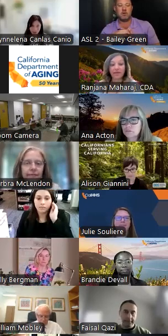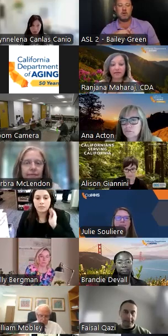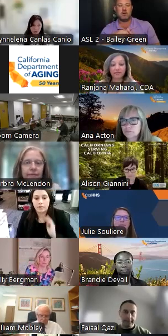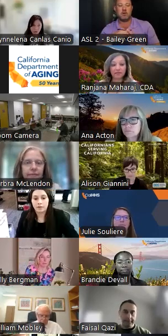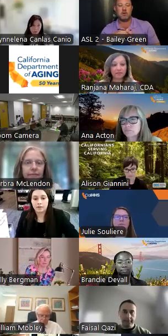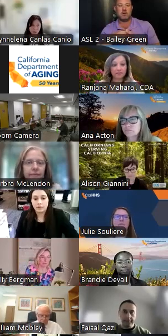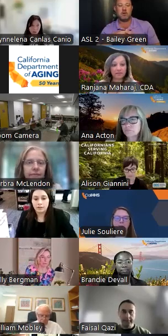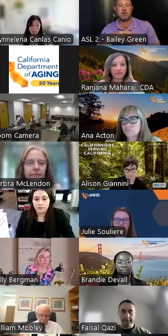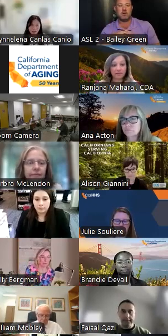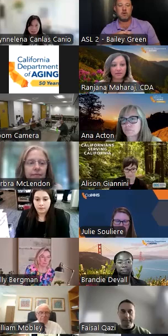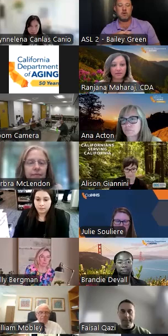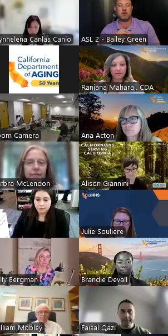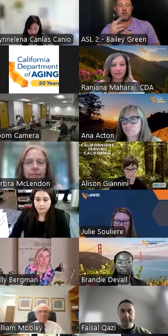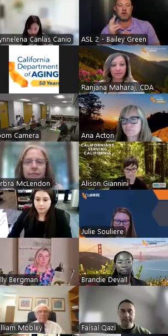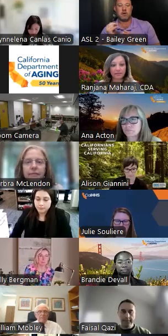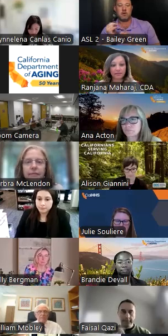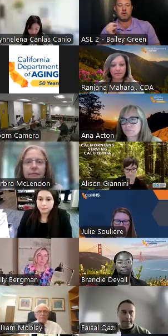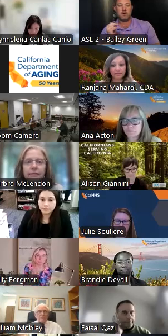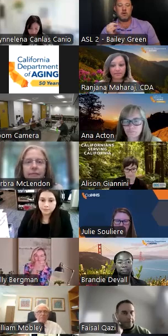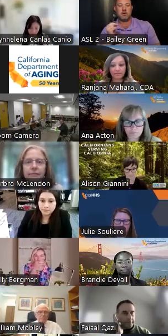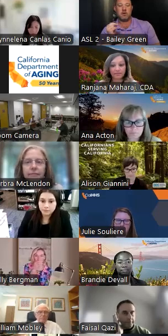Here we have Ken.